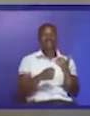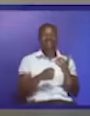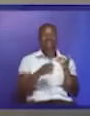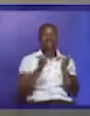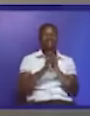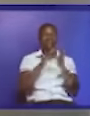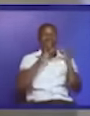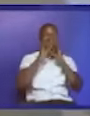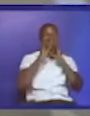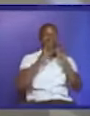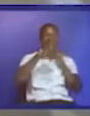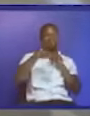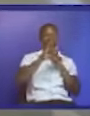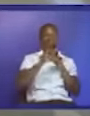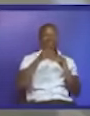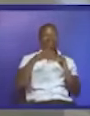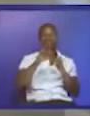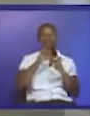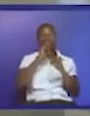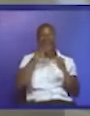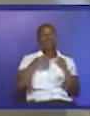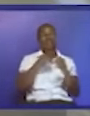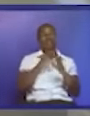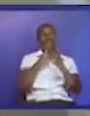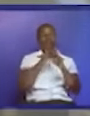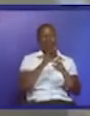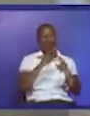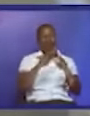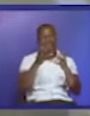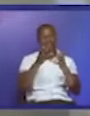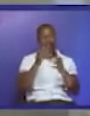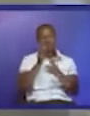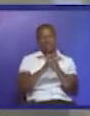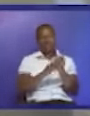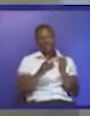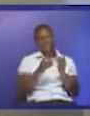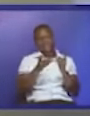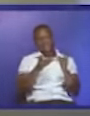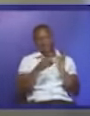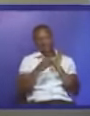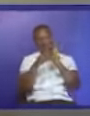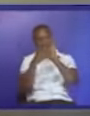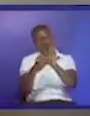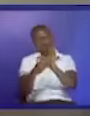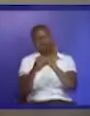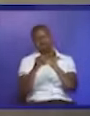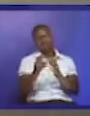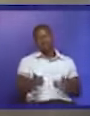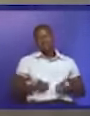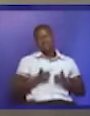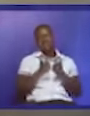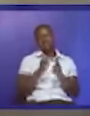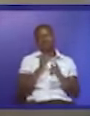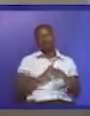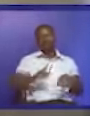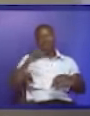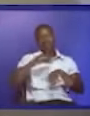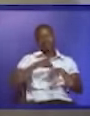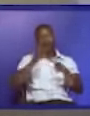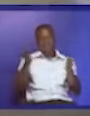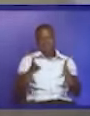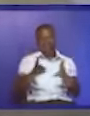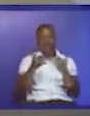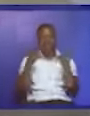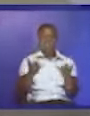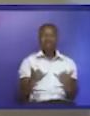frustration. There has to be a demonstration of the life, the power, the intelligence of the kingdom here and